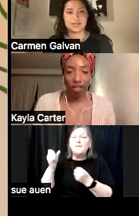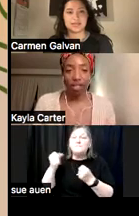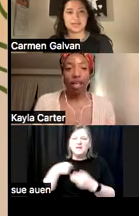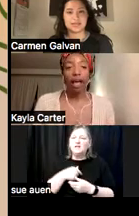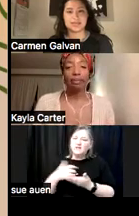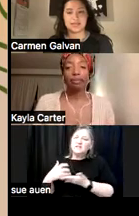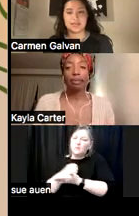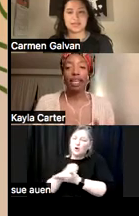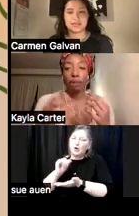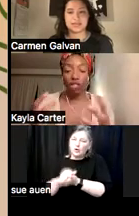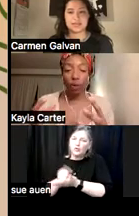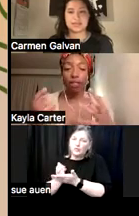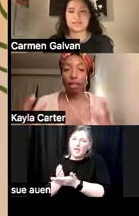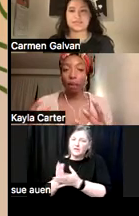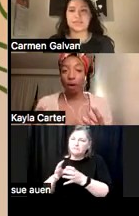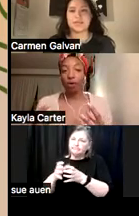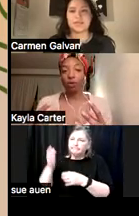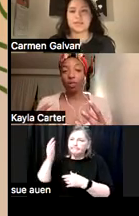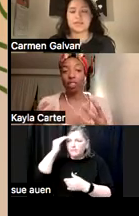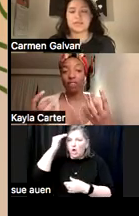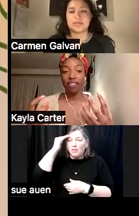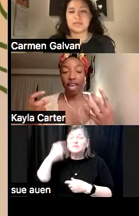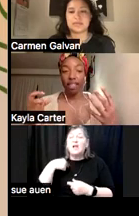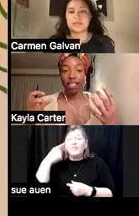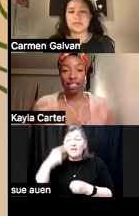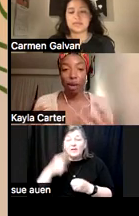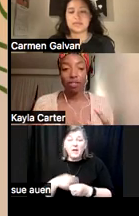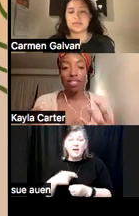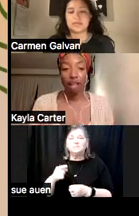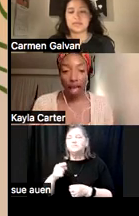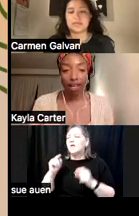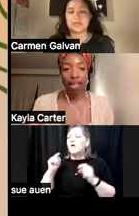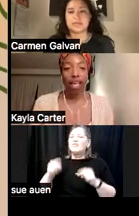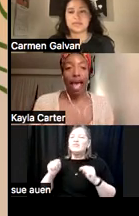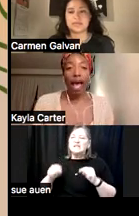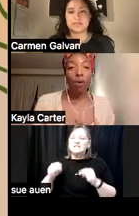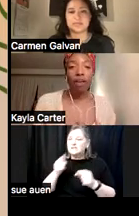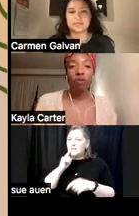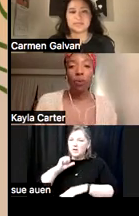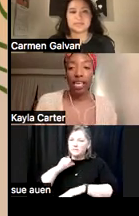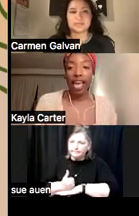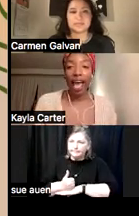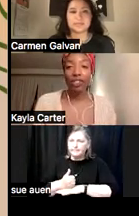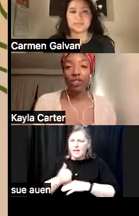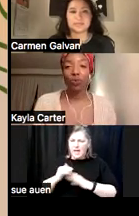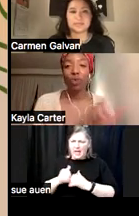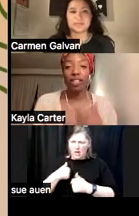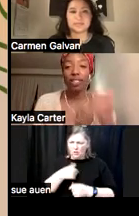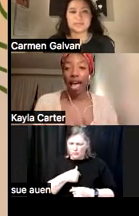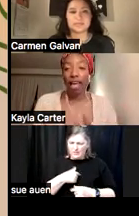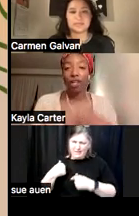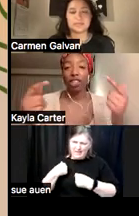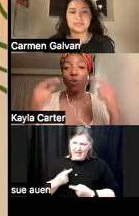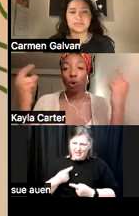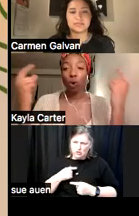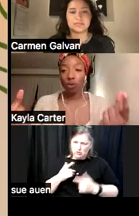earned. And especially when I think about the fact that this is about design. How have we had to